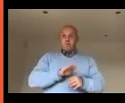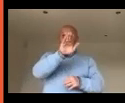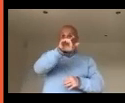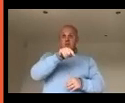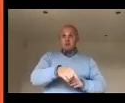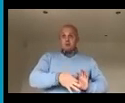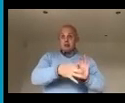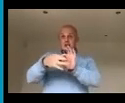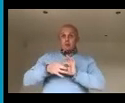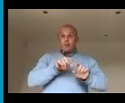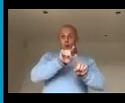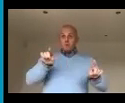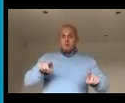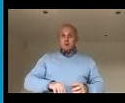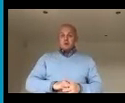people.